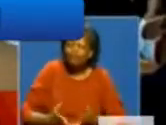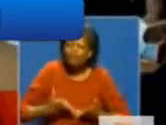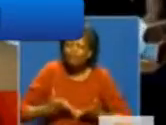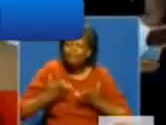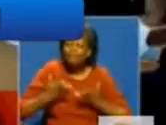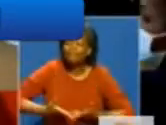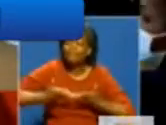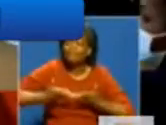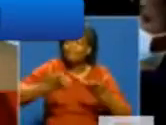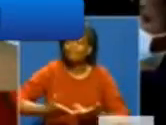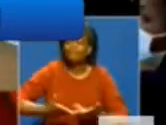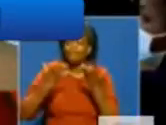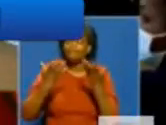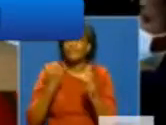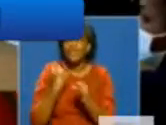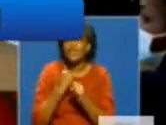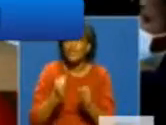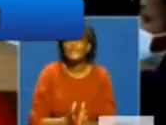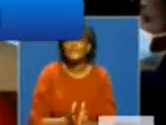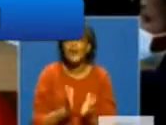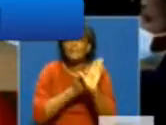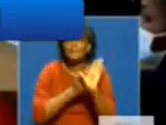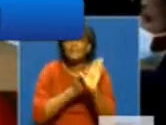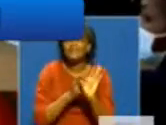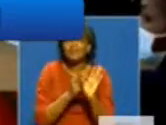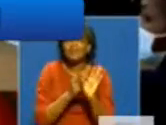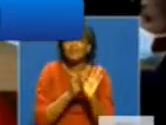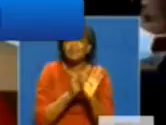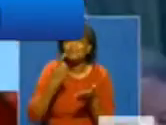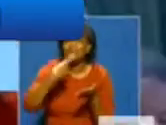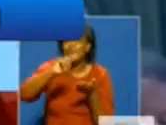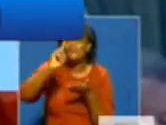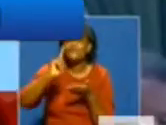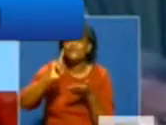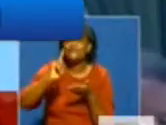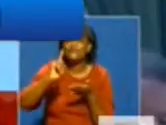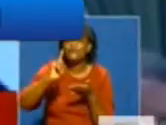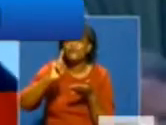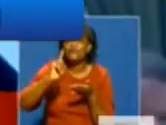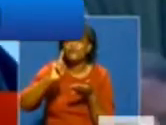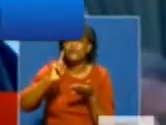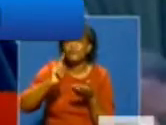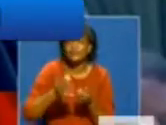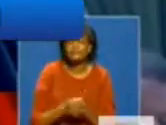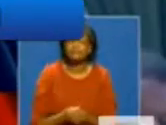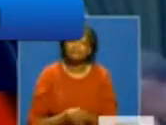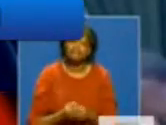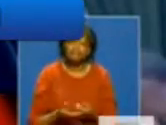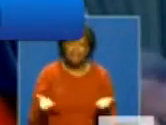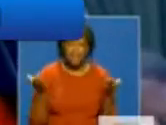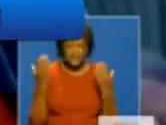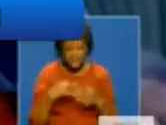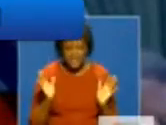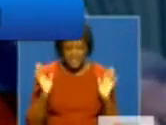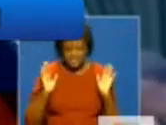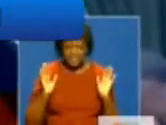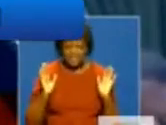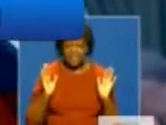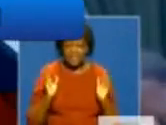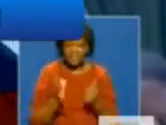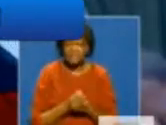and undertake public participation and persuade them to endorse it. Having done that, if it passes or